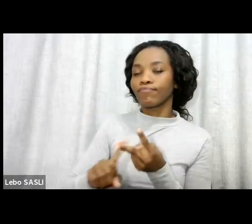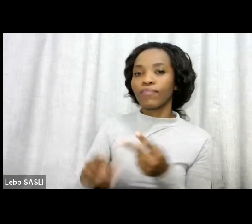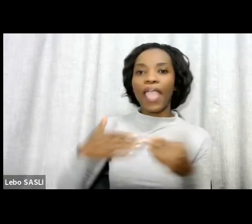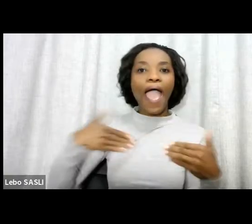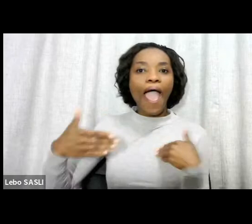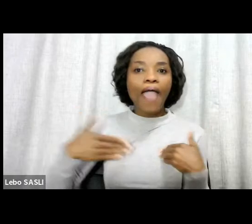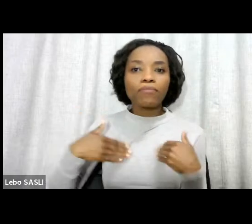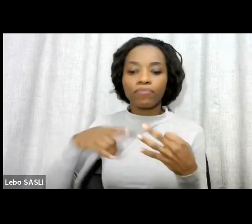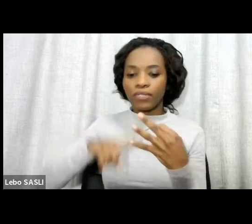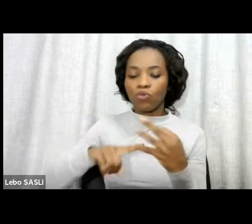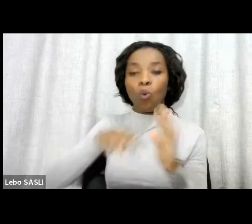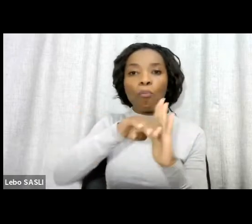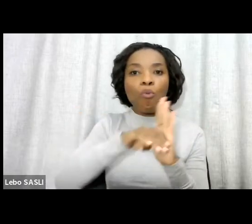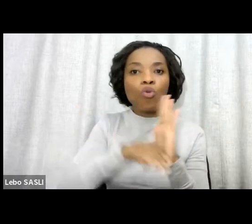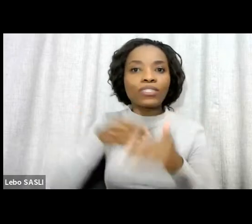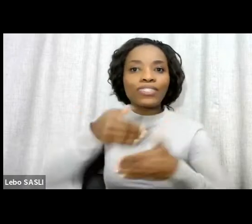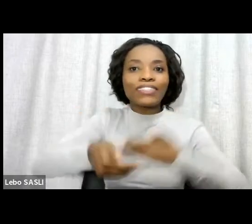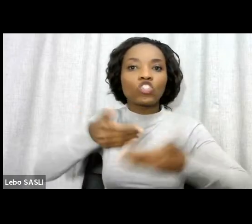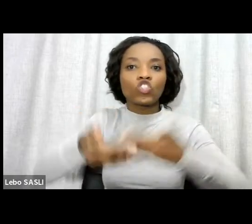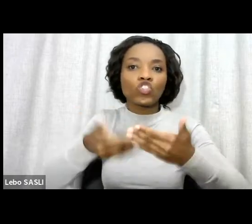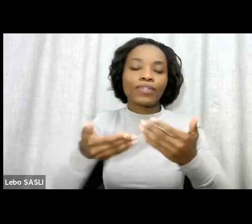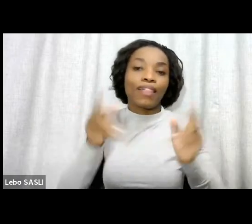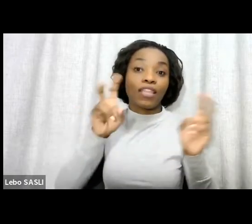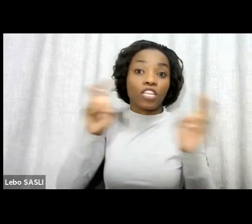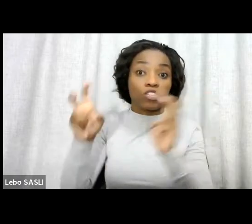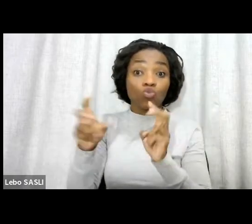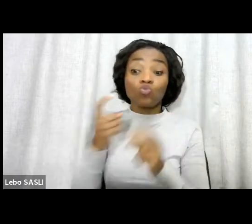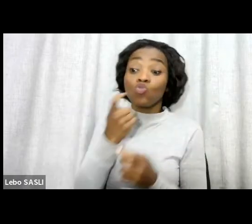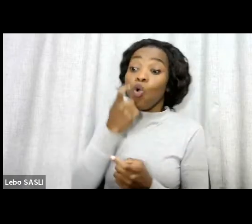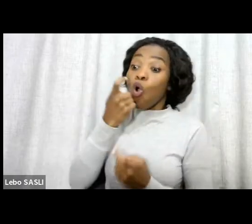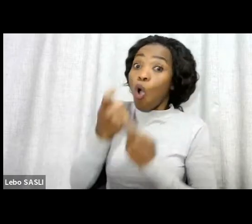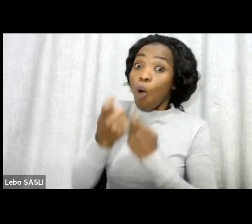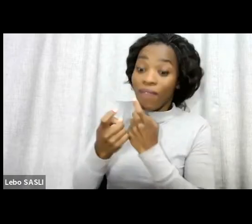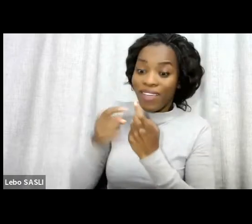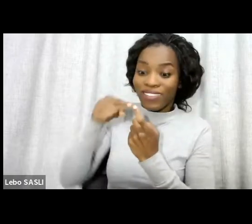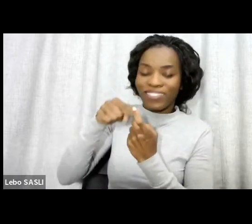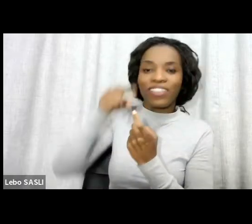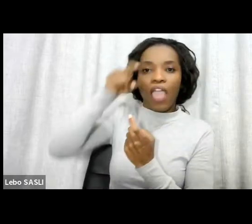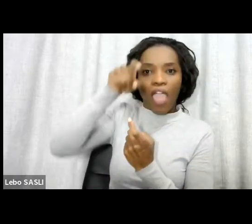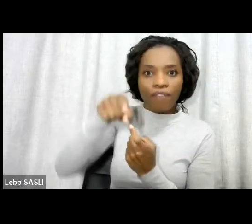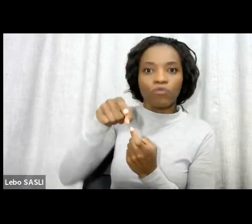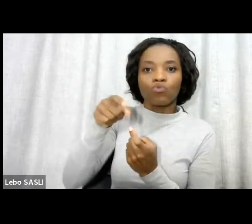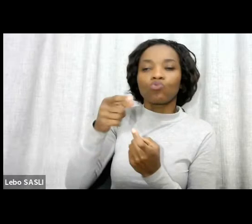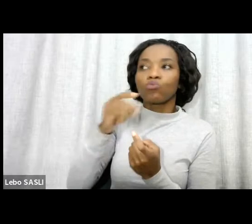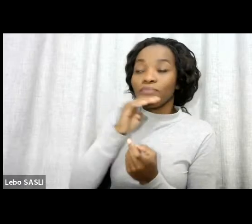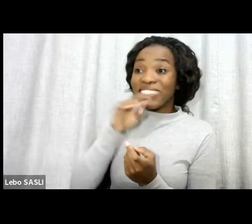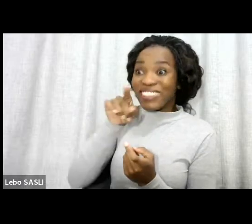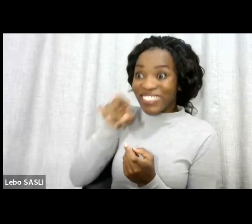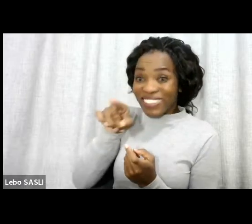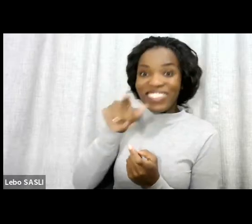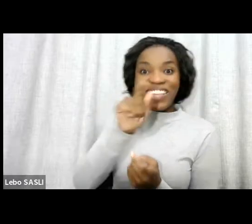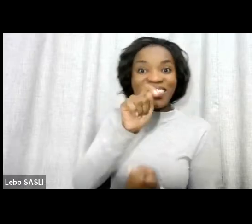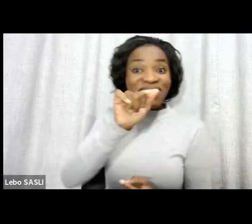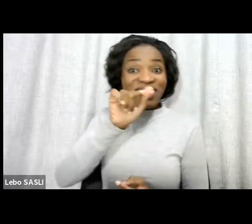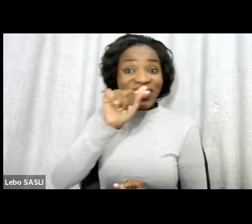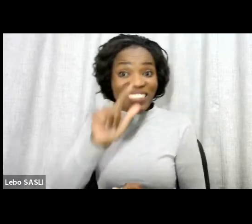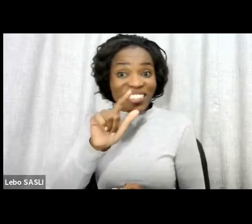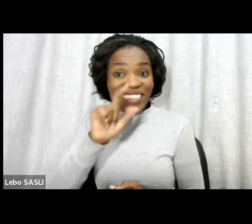issue. Complaints must relate to the application of the tax legislation.